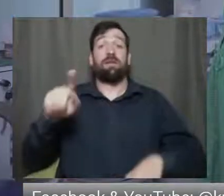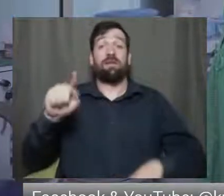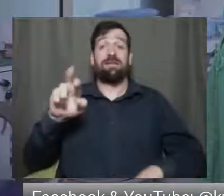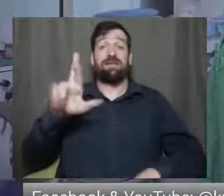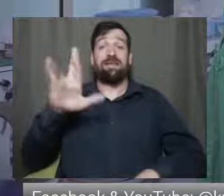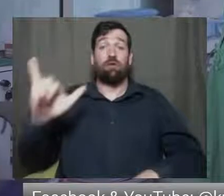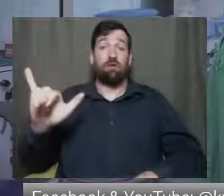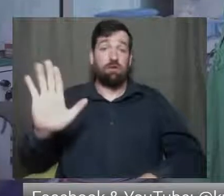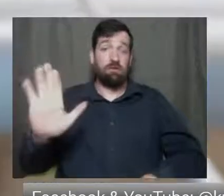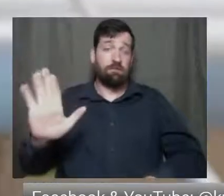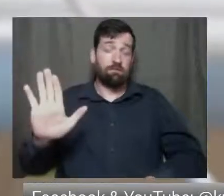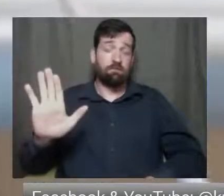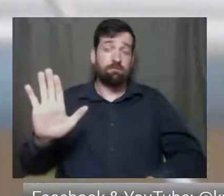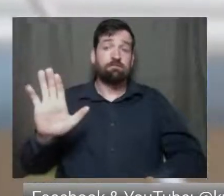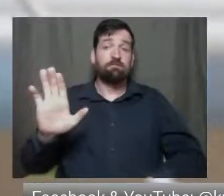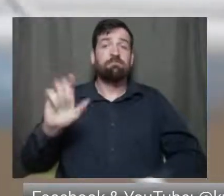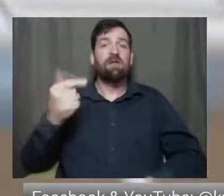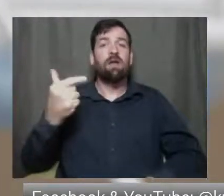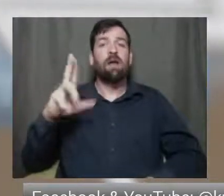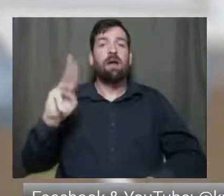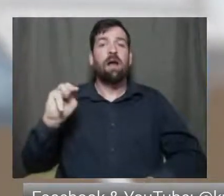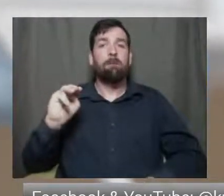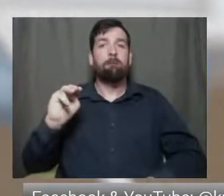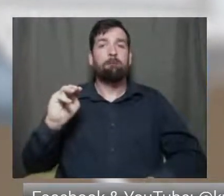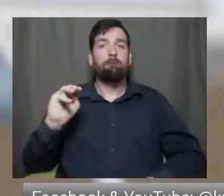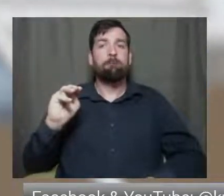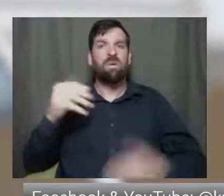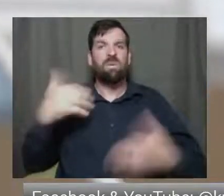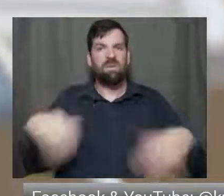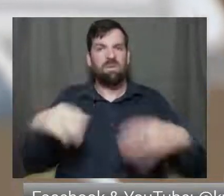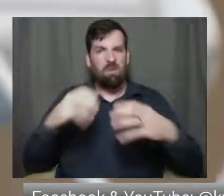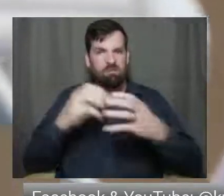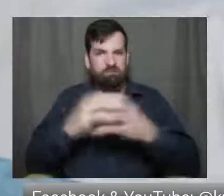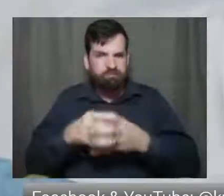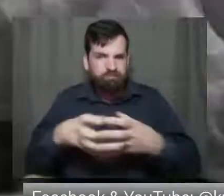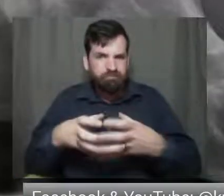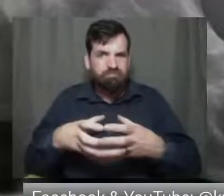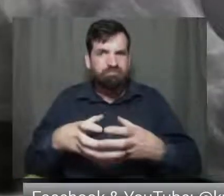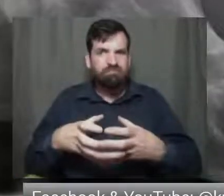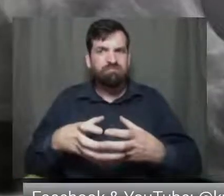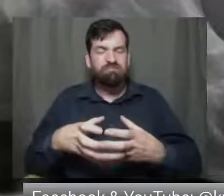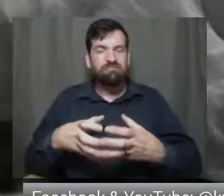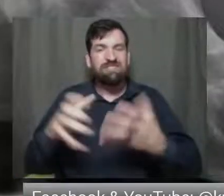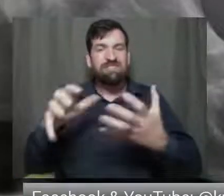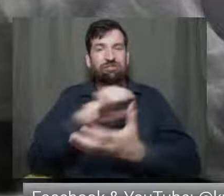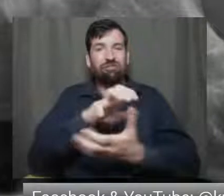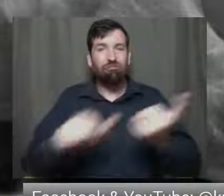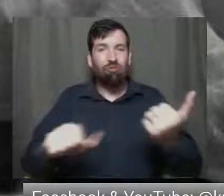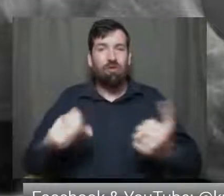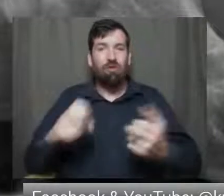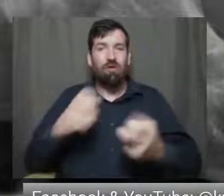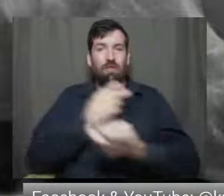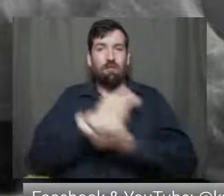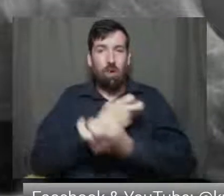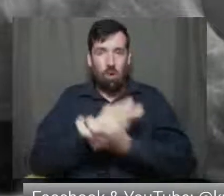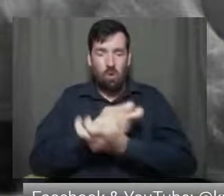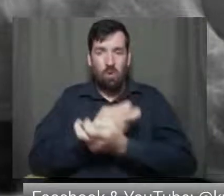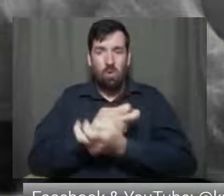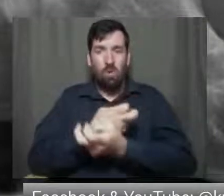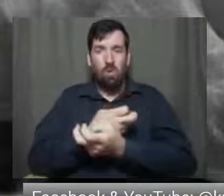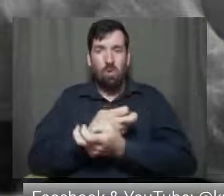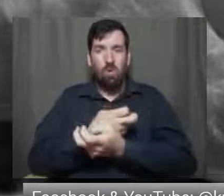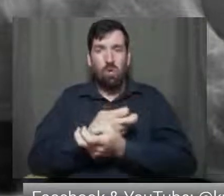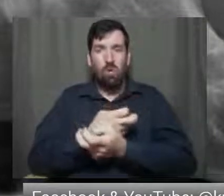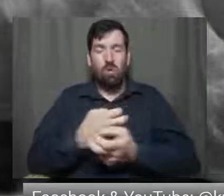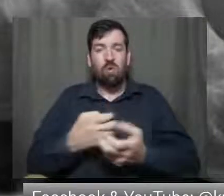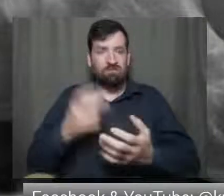that his gums were so inflamed that was destroying the bone. Bacteria was living underneath his gums, like what can we